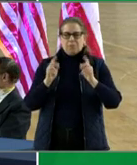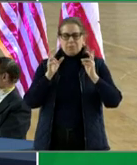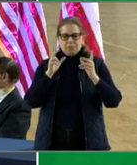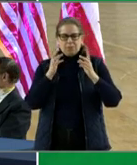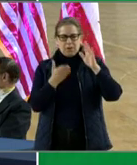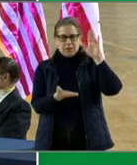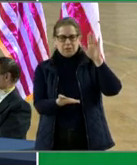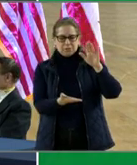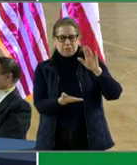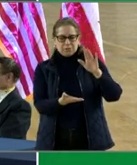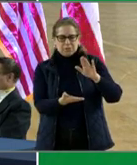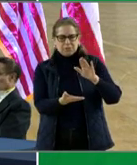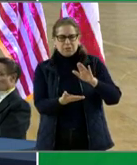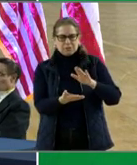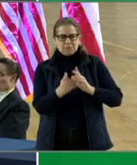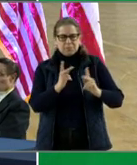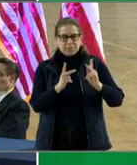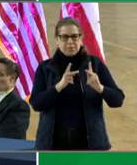there.